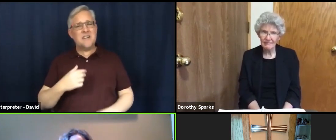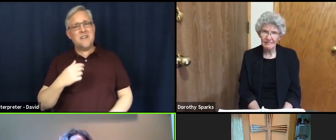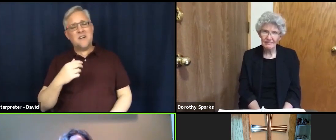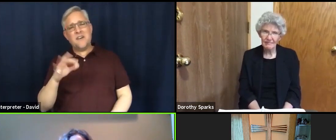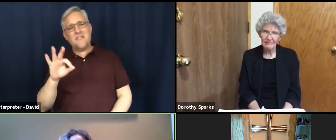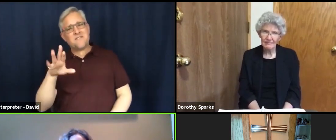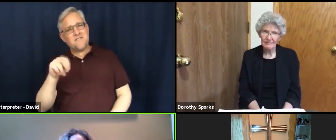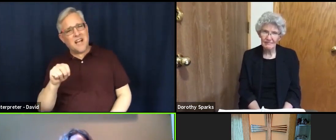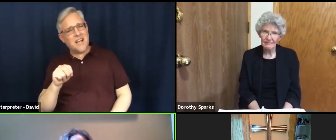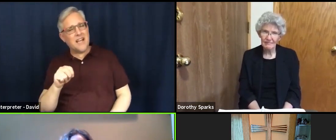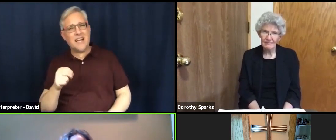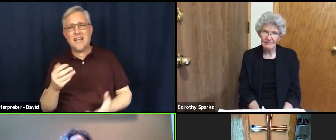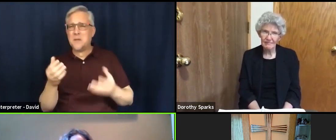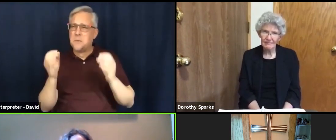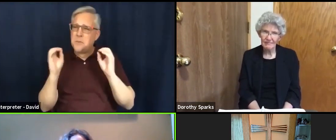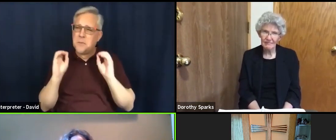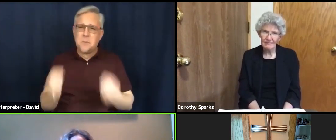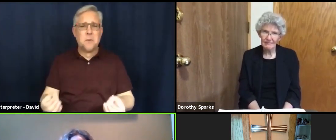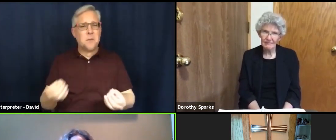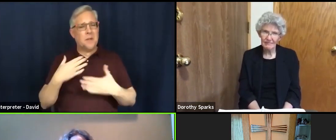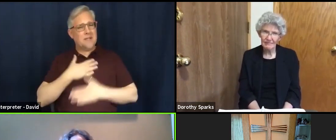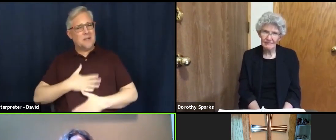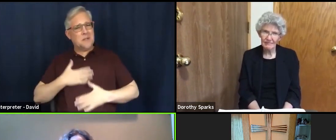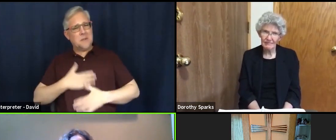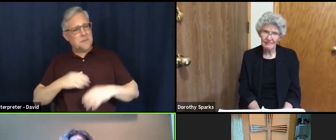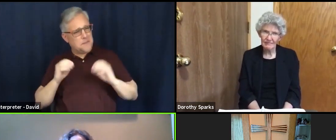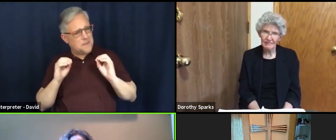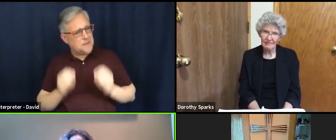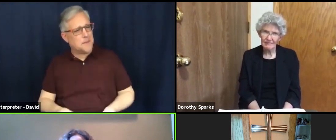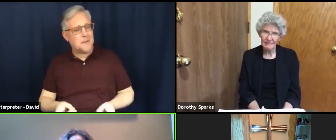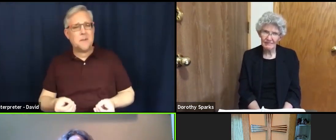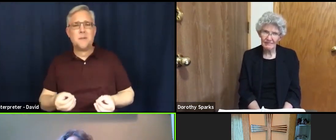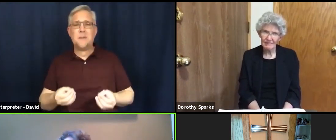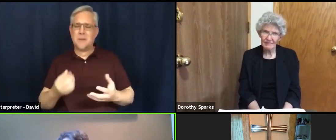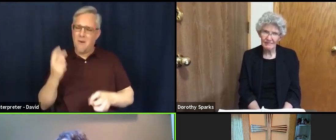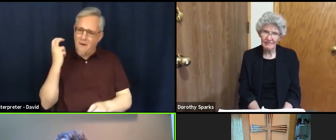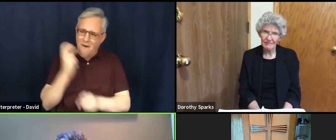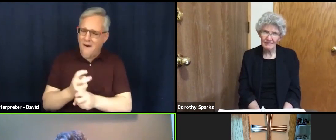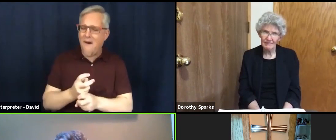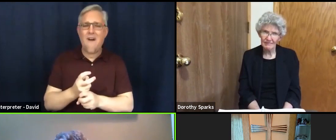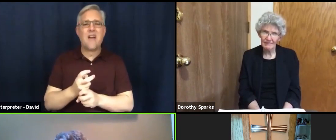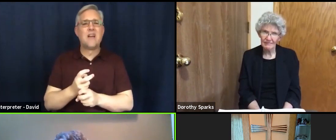But they're asking us to sit with those feelings,